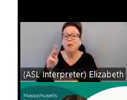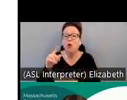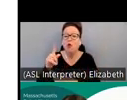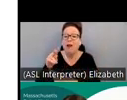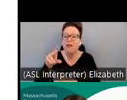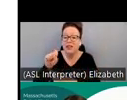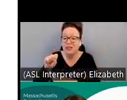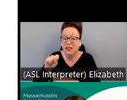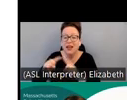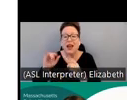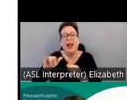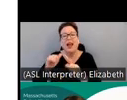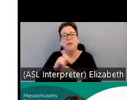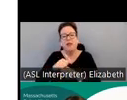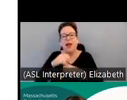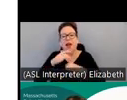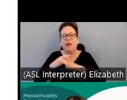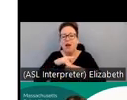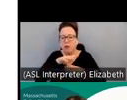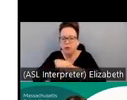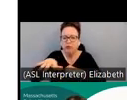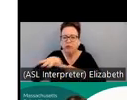the state eventually to everybody.